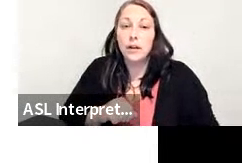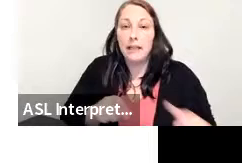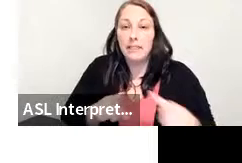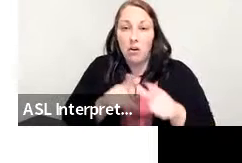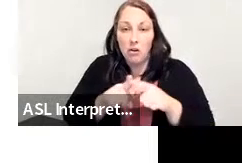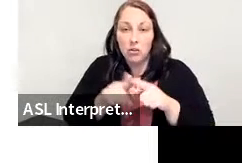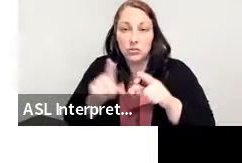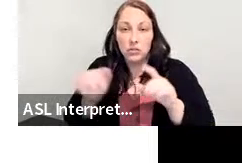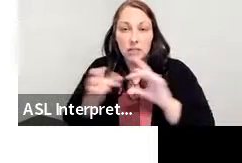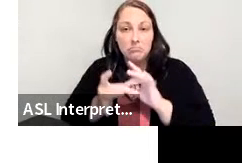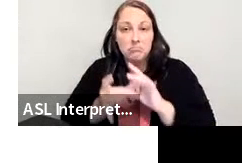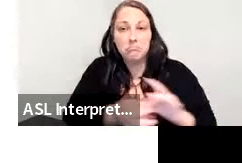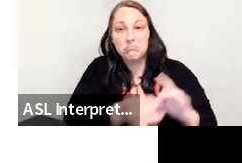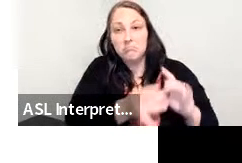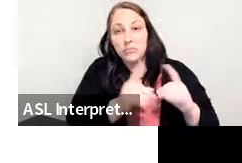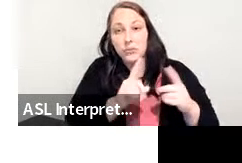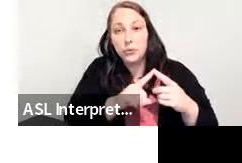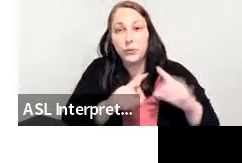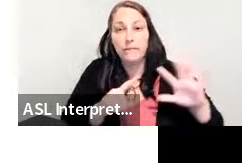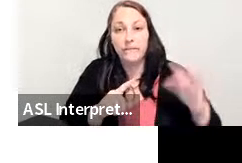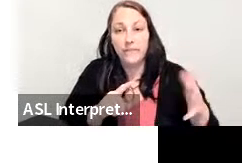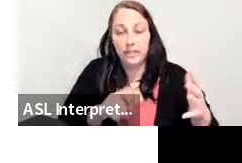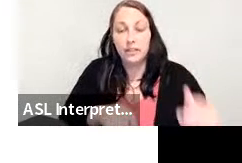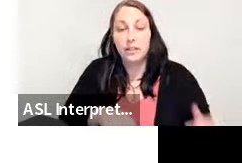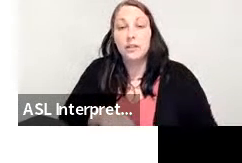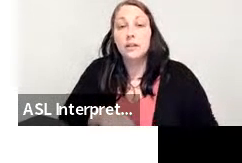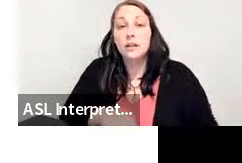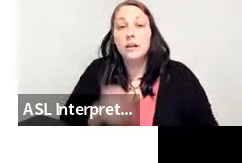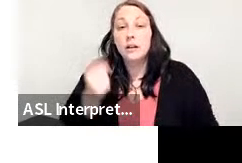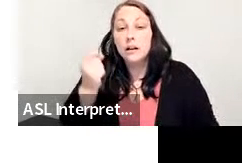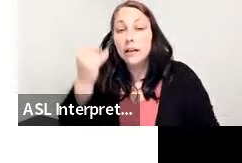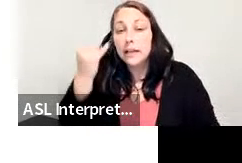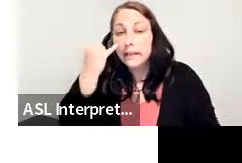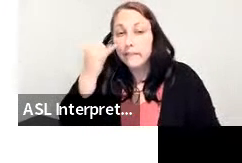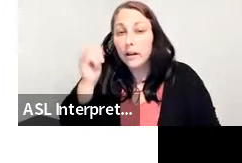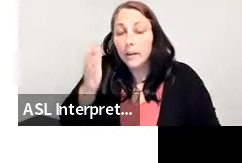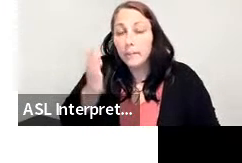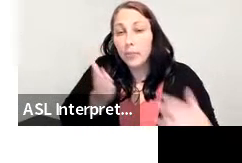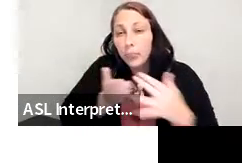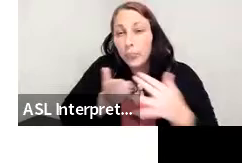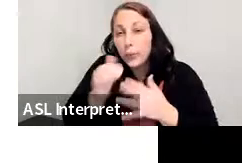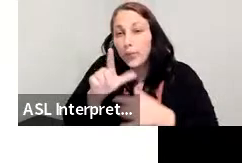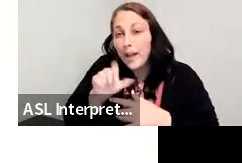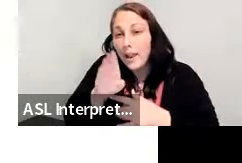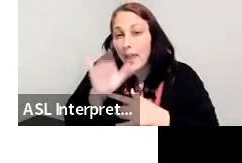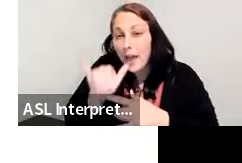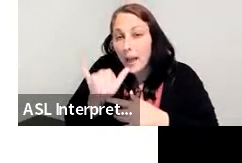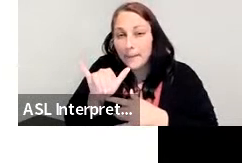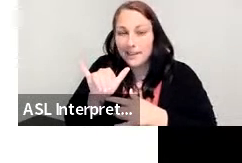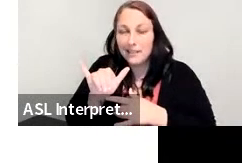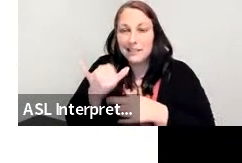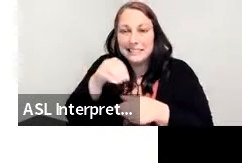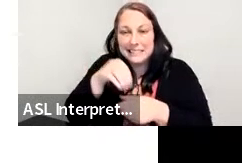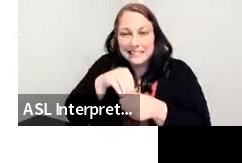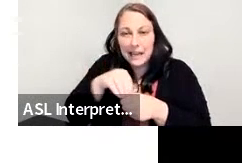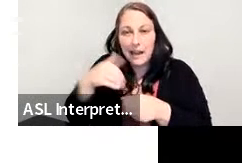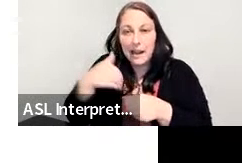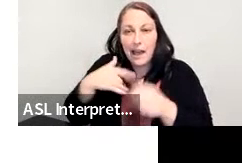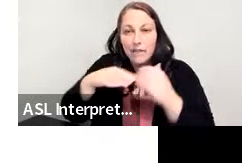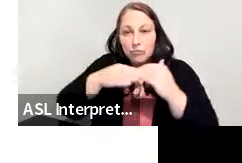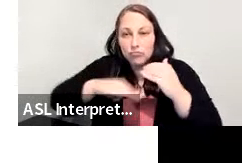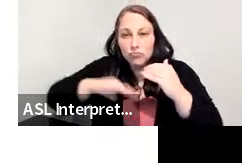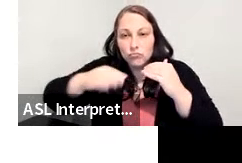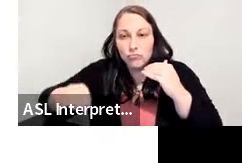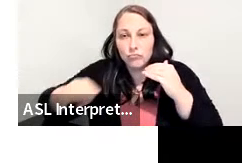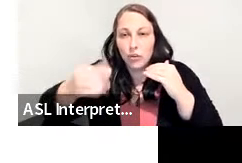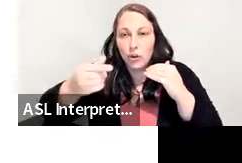then as we move further east through the lobby and the sunken garden in the building, we also have a